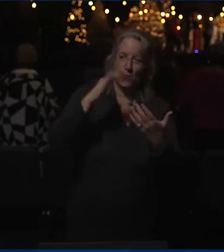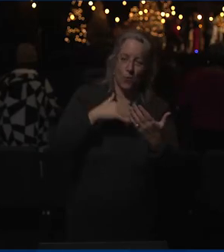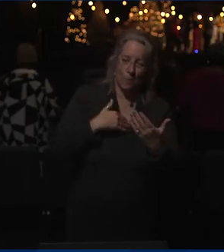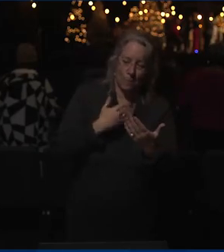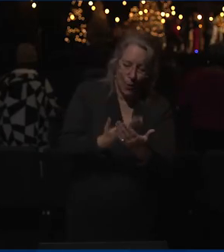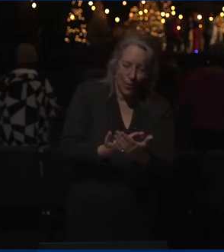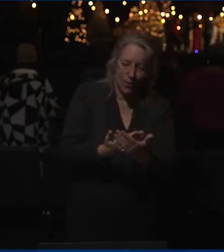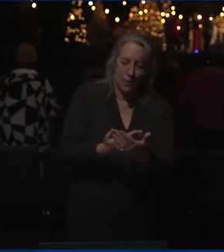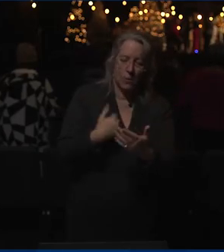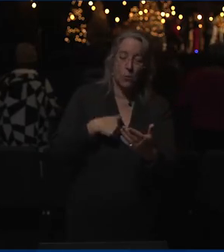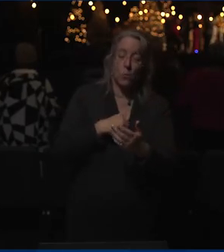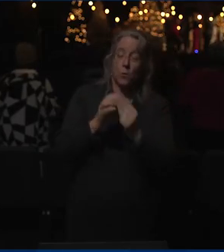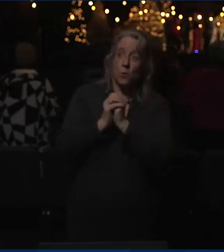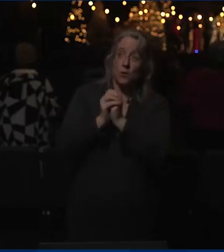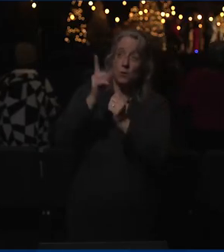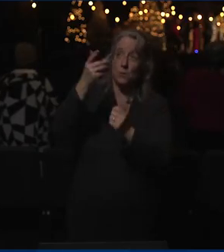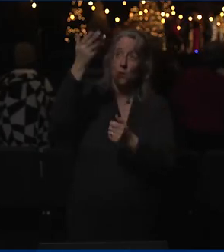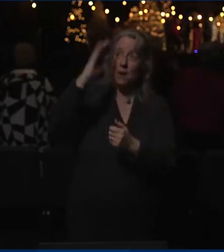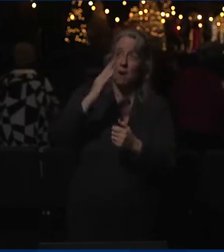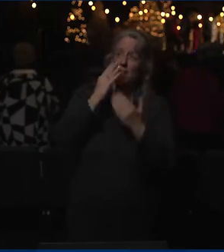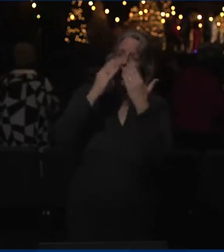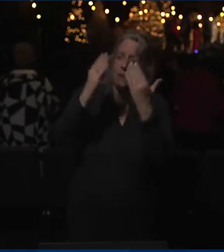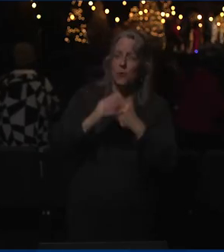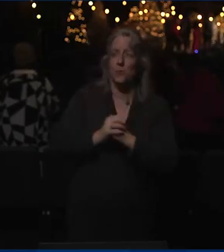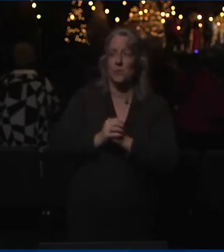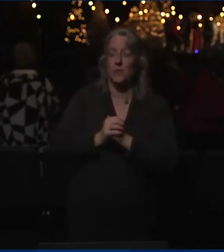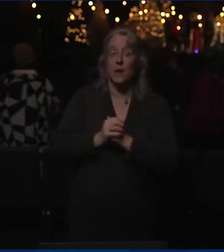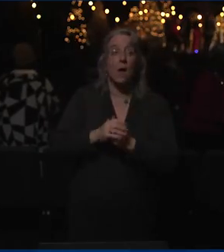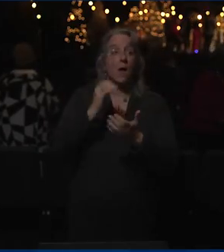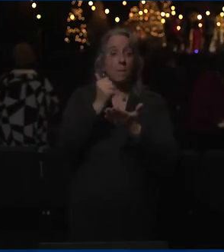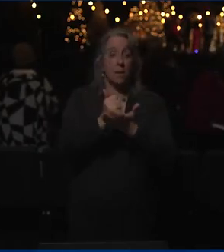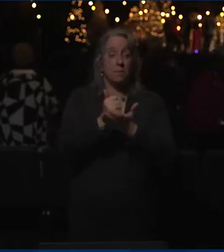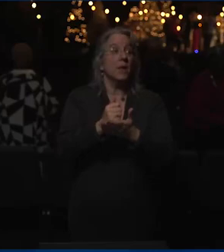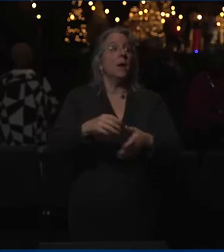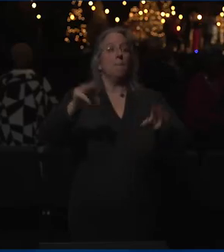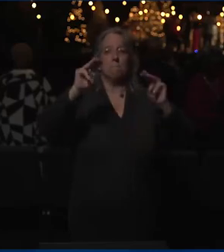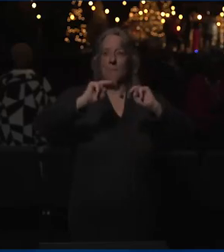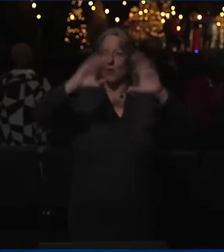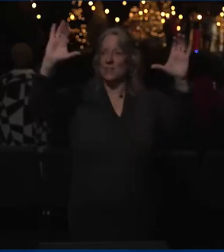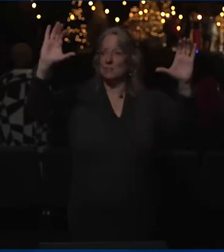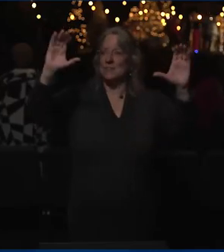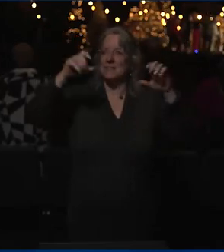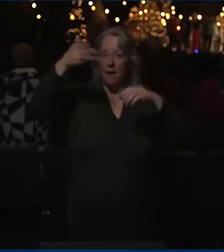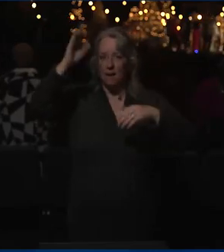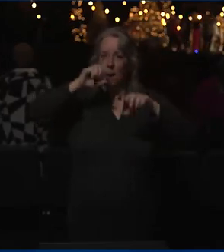you, God. Thank you. Amen. Merry Christmas. God bless you.